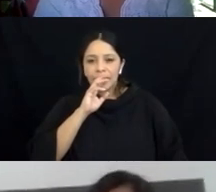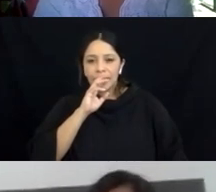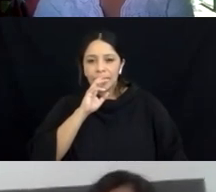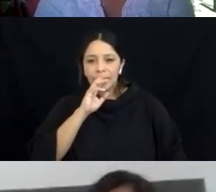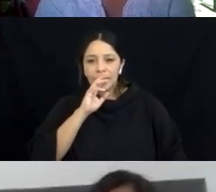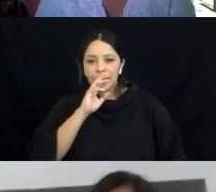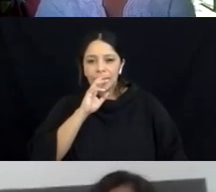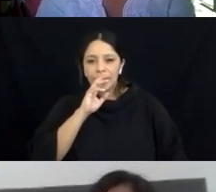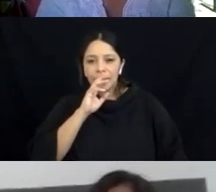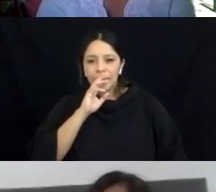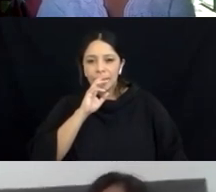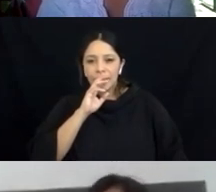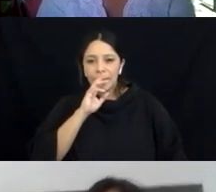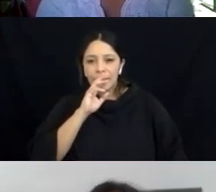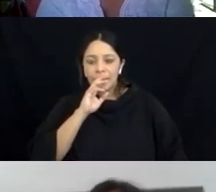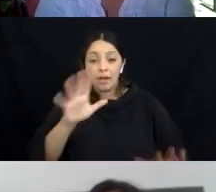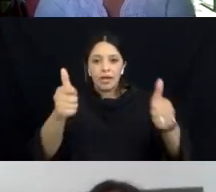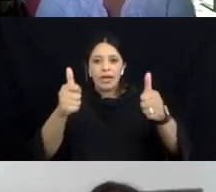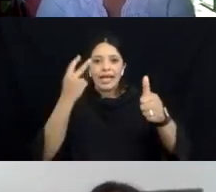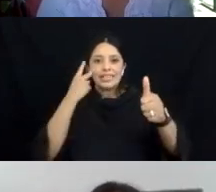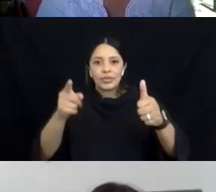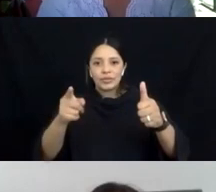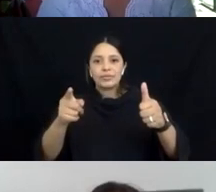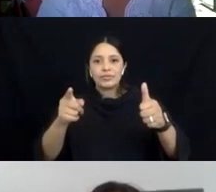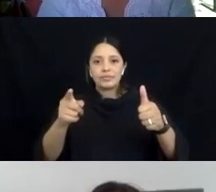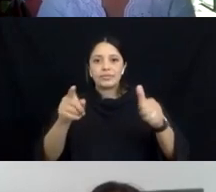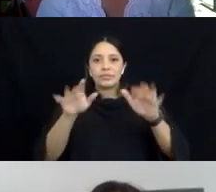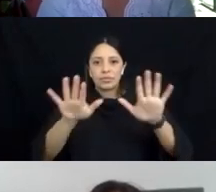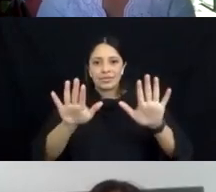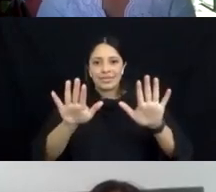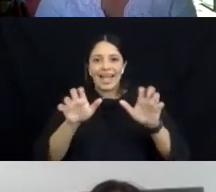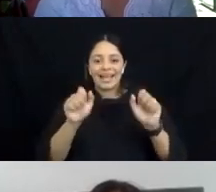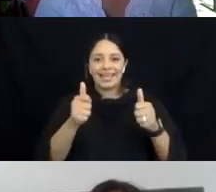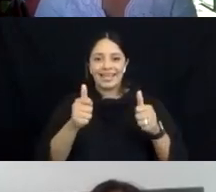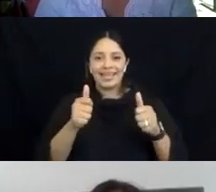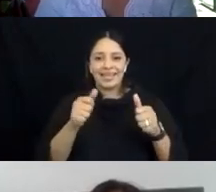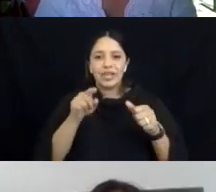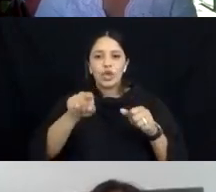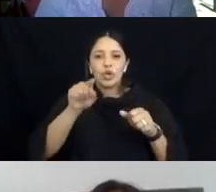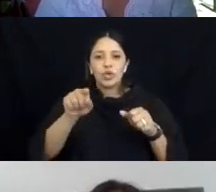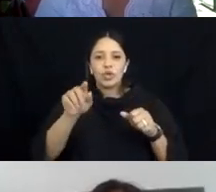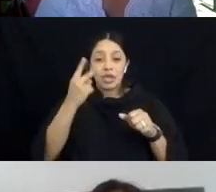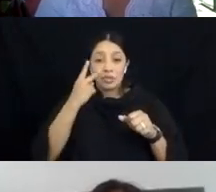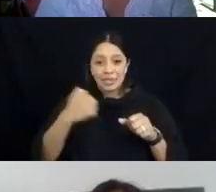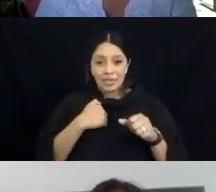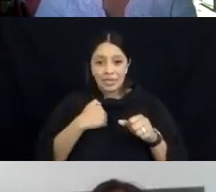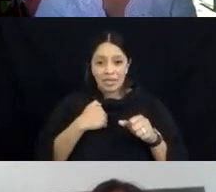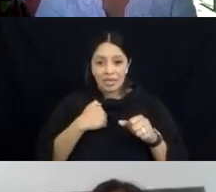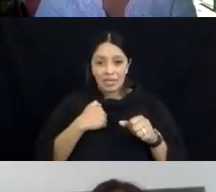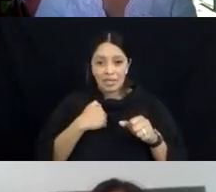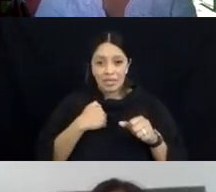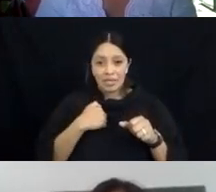done the DNA test, but I know that I have an indigenous mestizaje background.